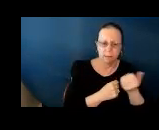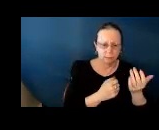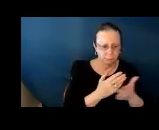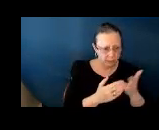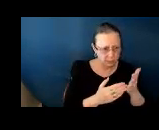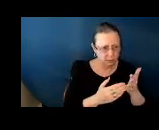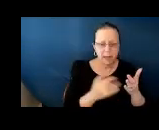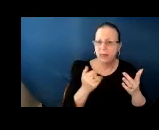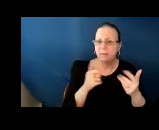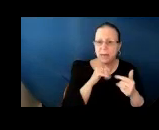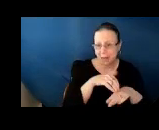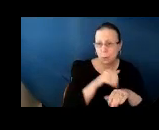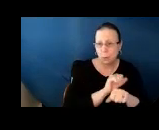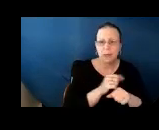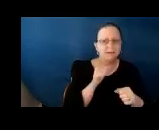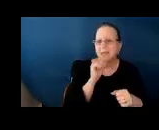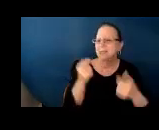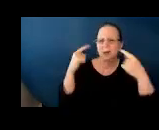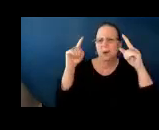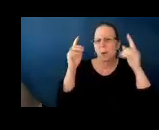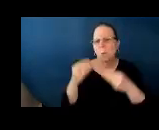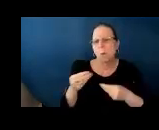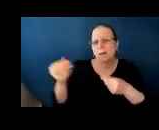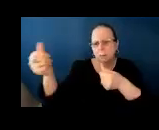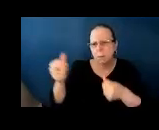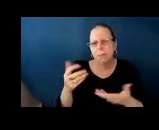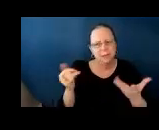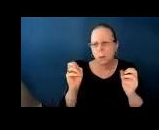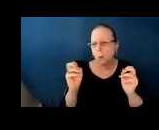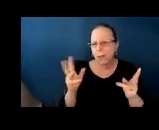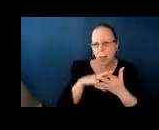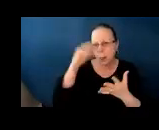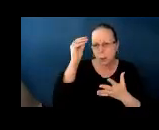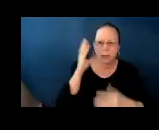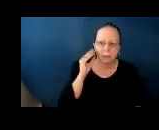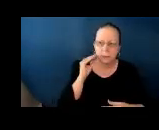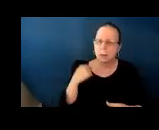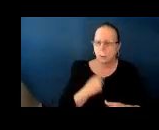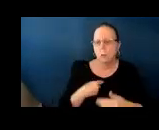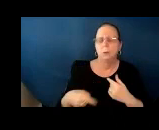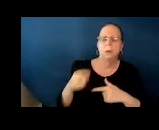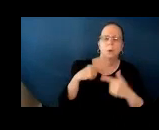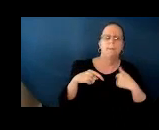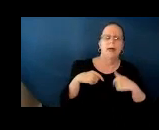go well, that's okay. It's a learning experience, right? We'll go back and we'll figure out what went wrong and we'll try it